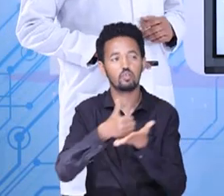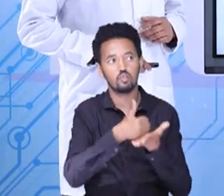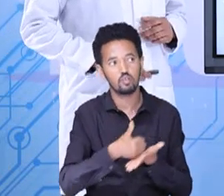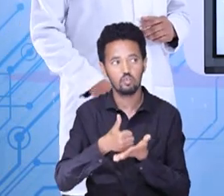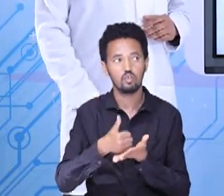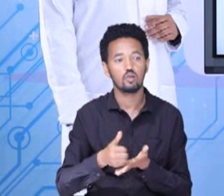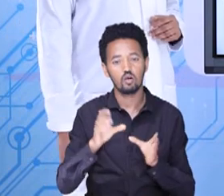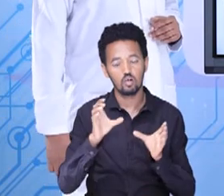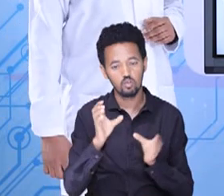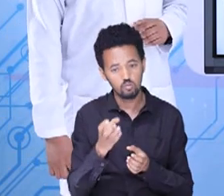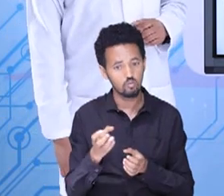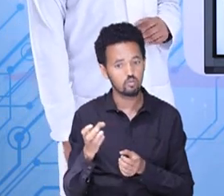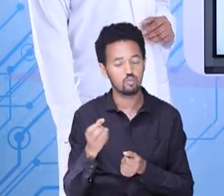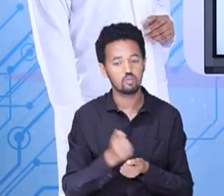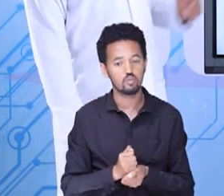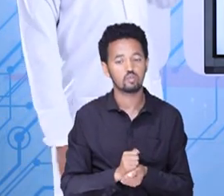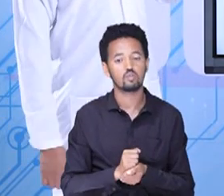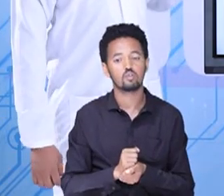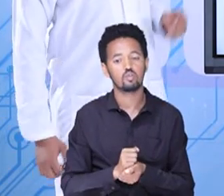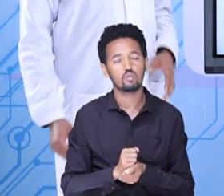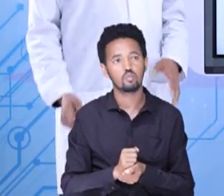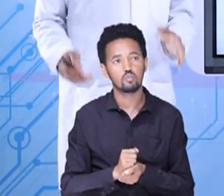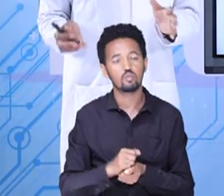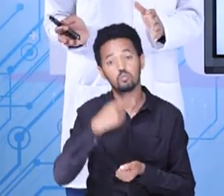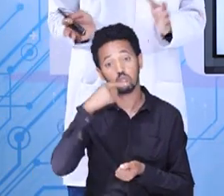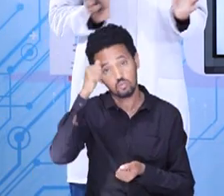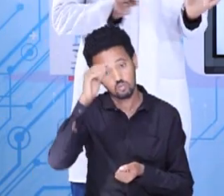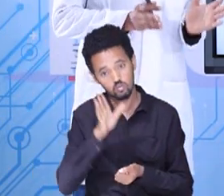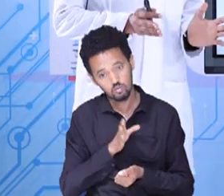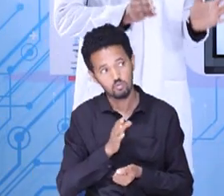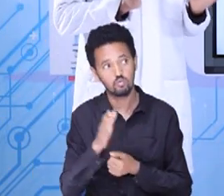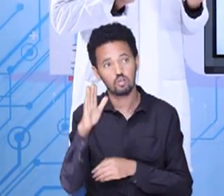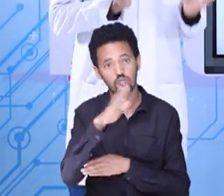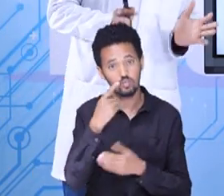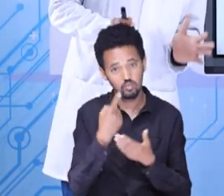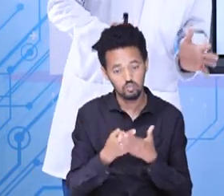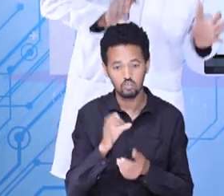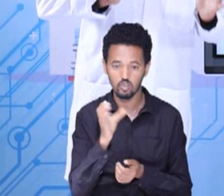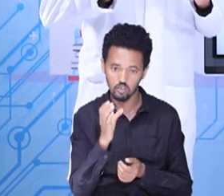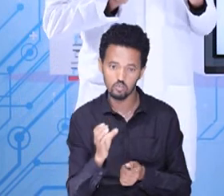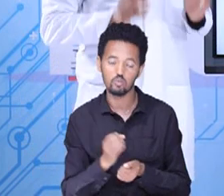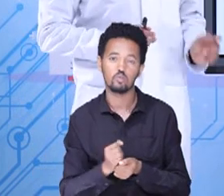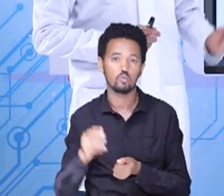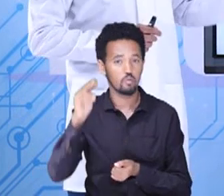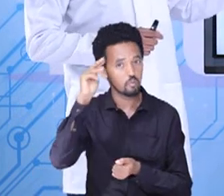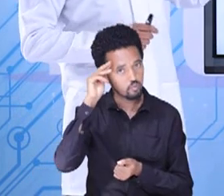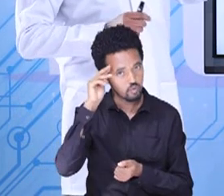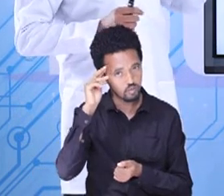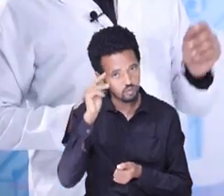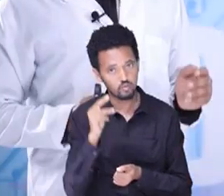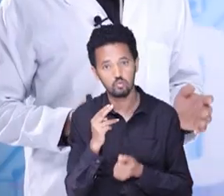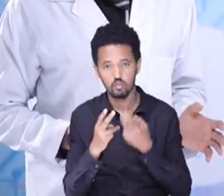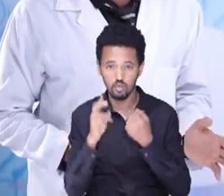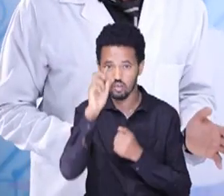Marine established in 1942. After 1953, Radio Marine or Kanyo Station